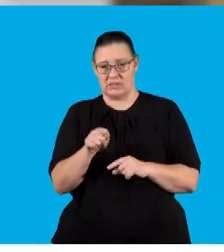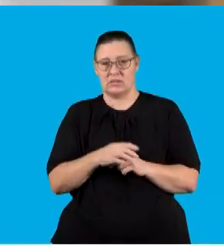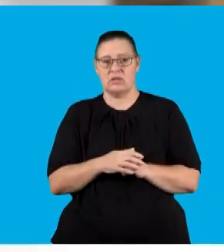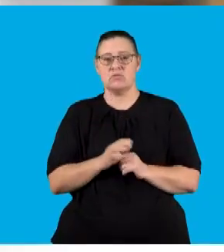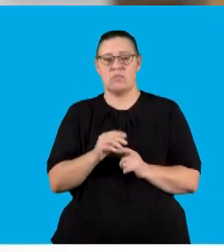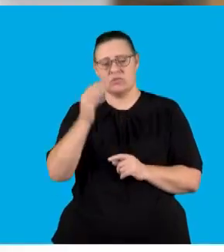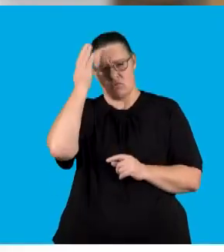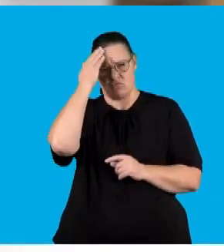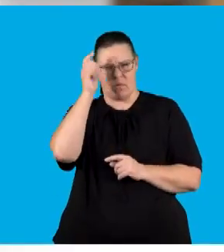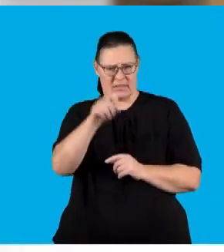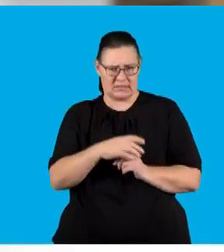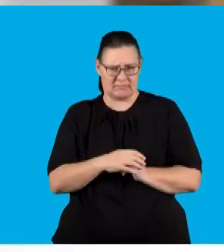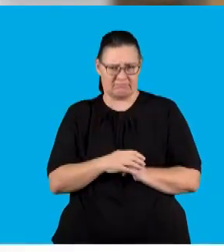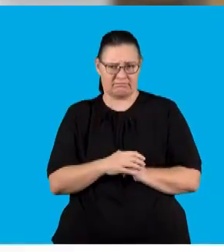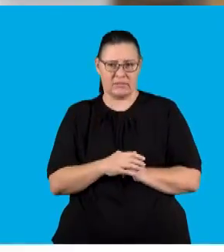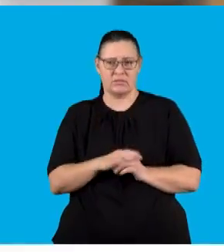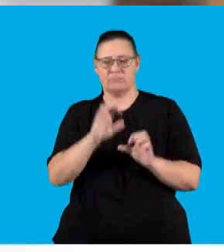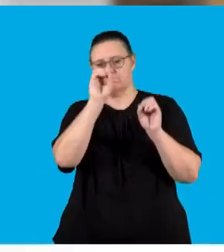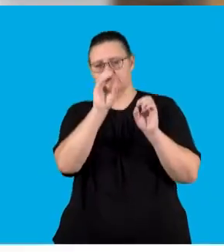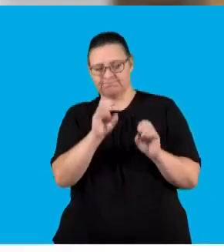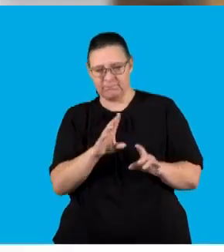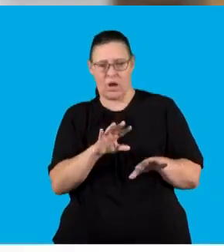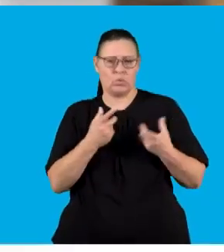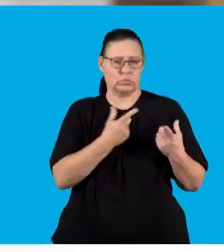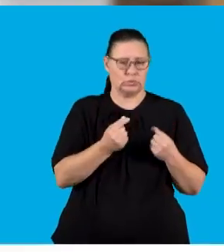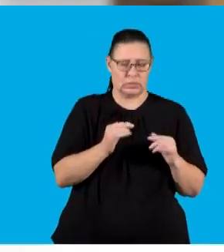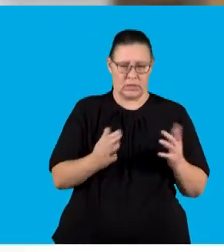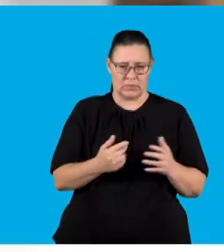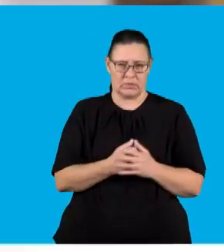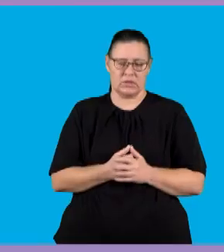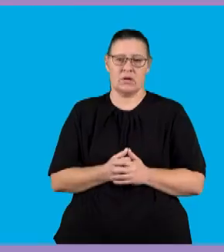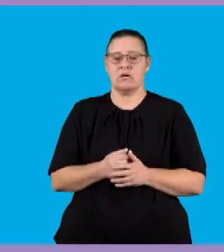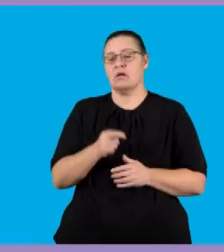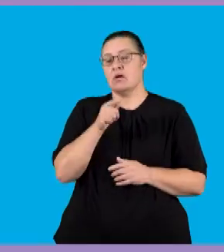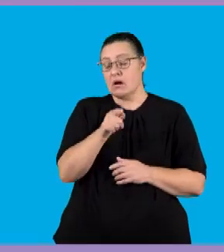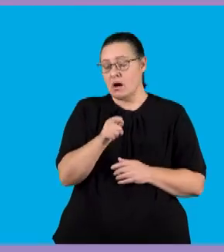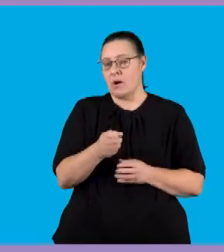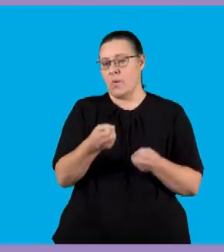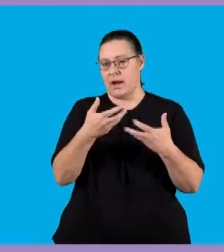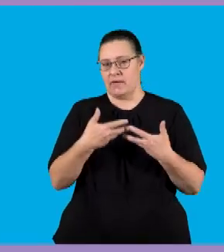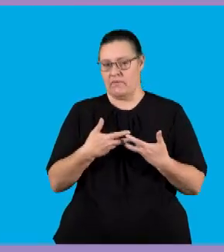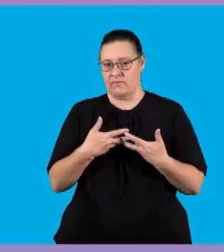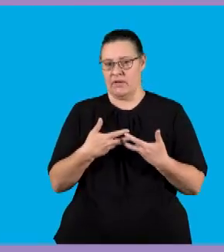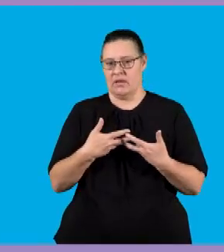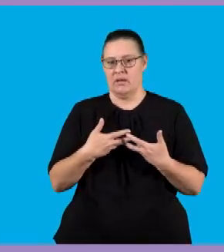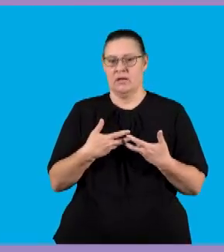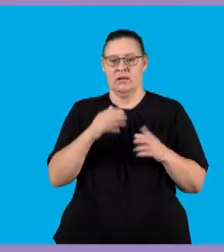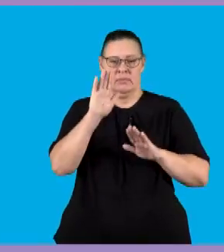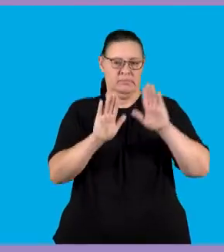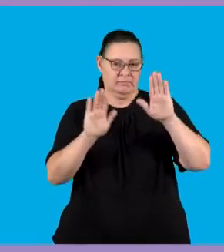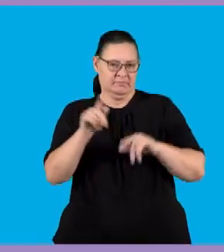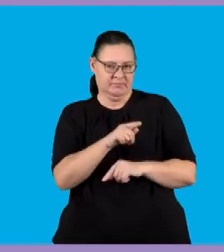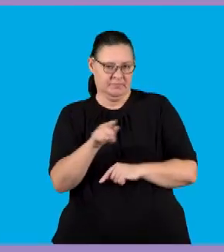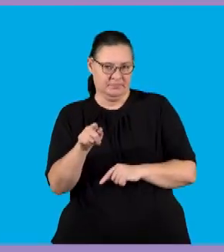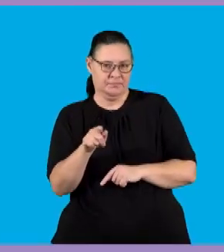numerical. So these are the things that you should know. Let's put them into practice. So here we are given